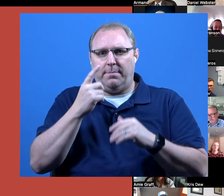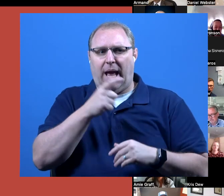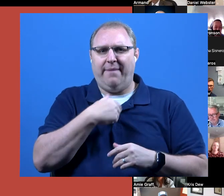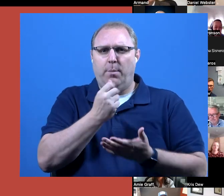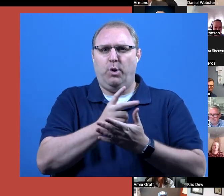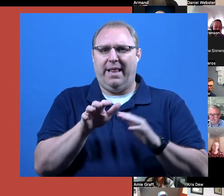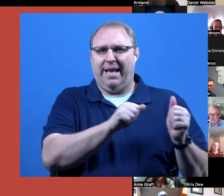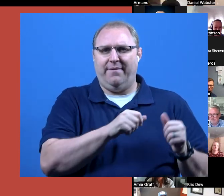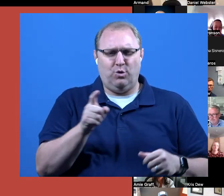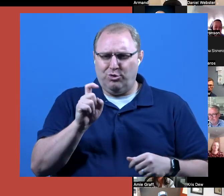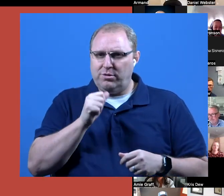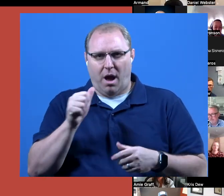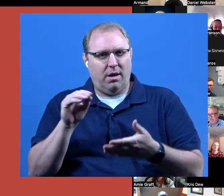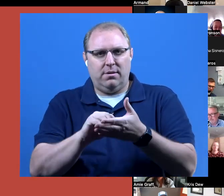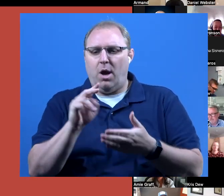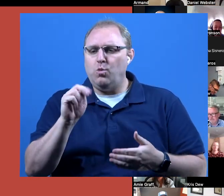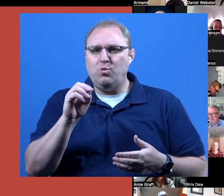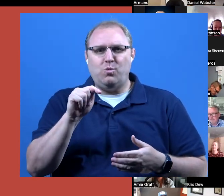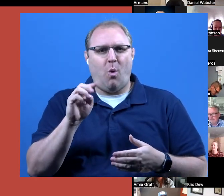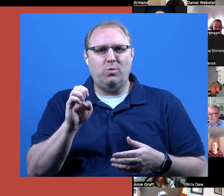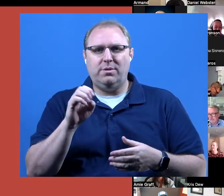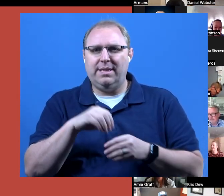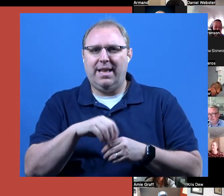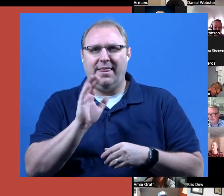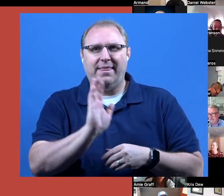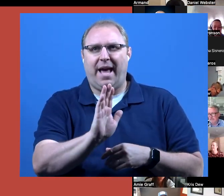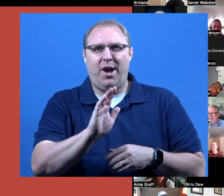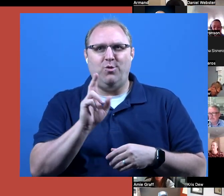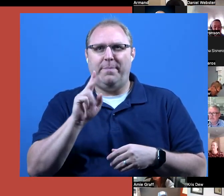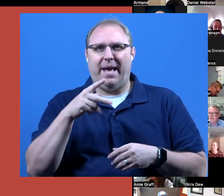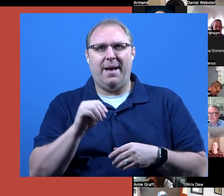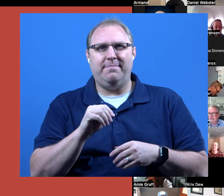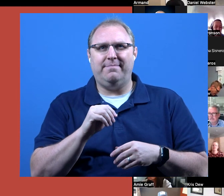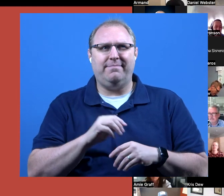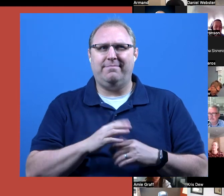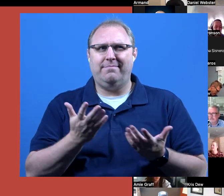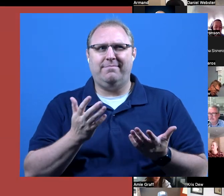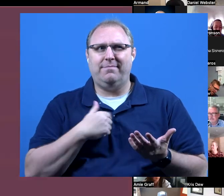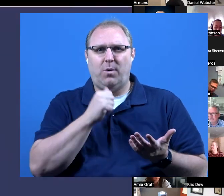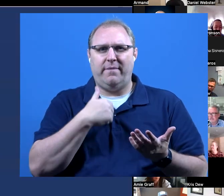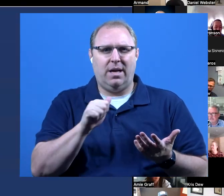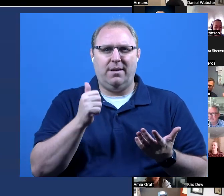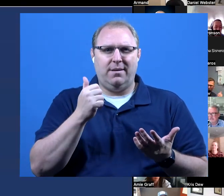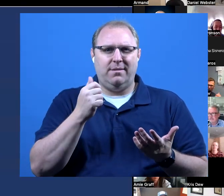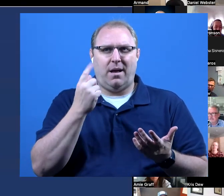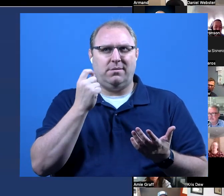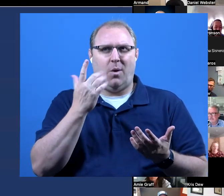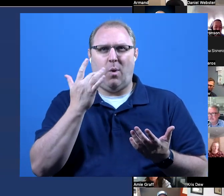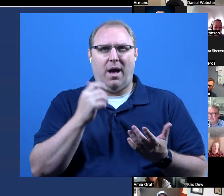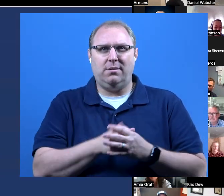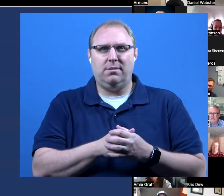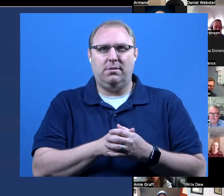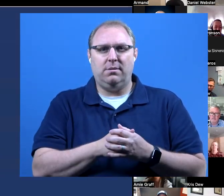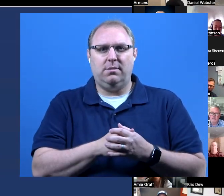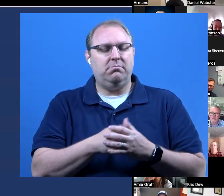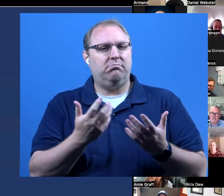Anything Exit else? stage left. No, I think I'm not going to give you the remote. no more questions. I don't need the remote because I'm